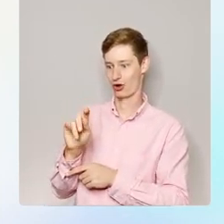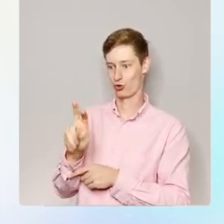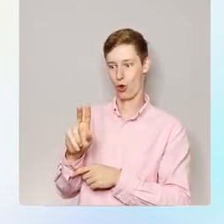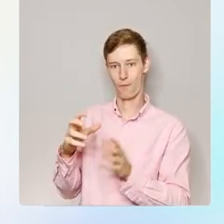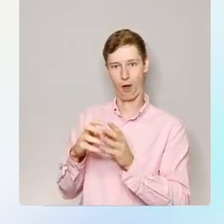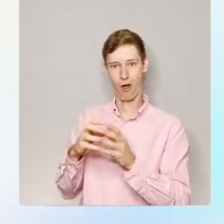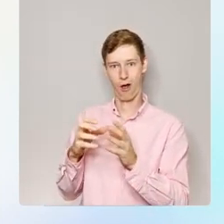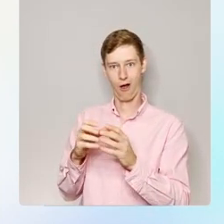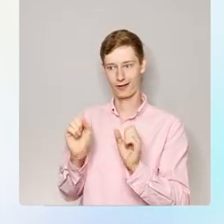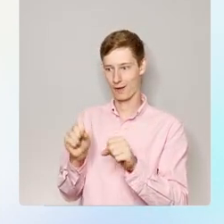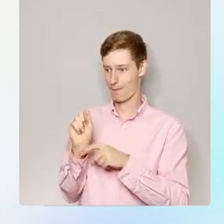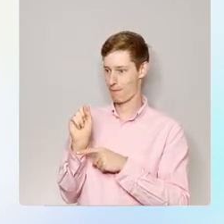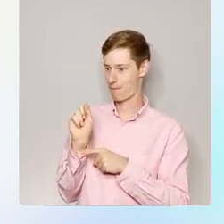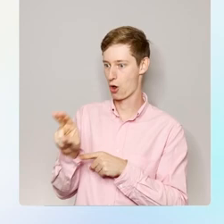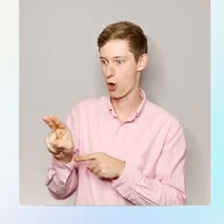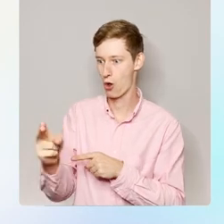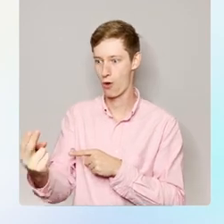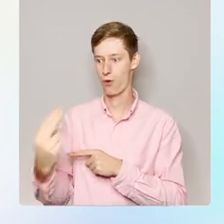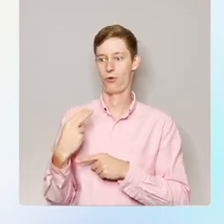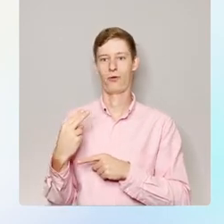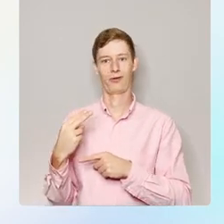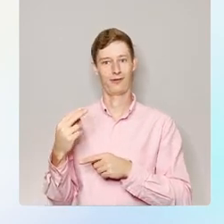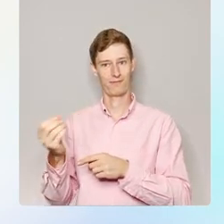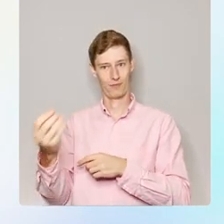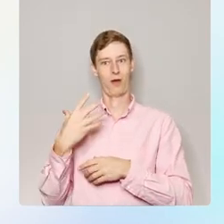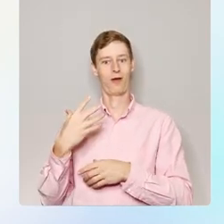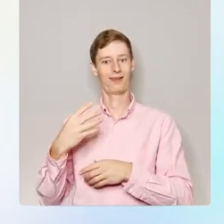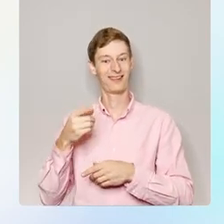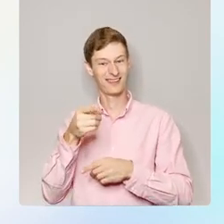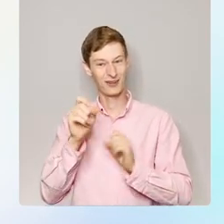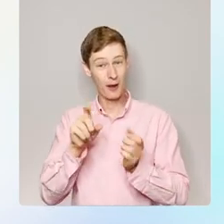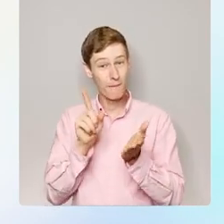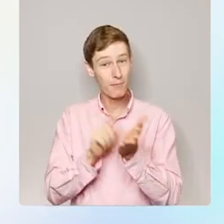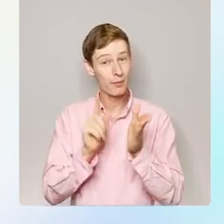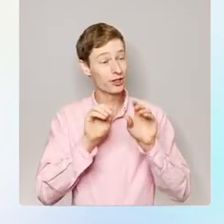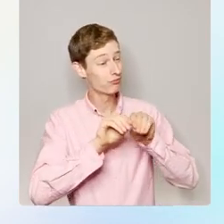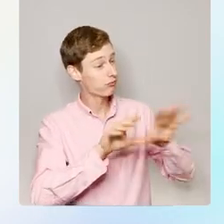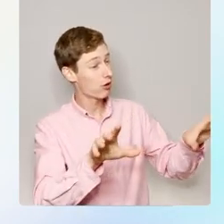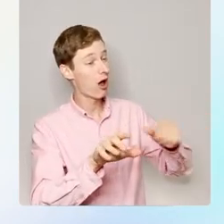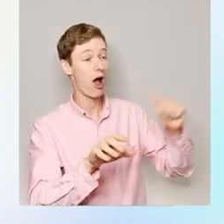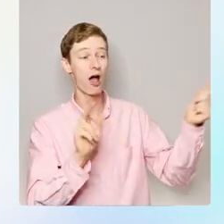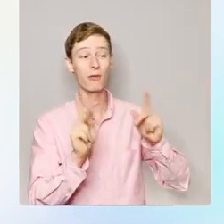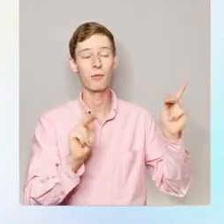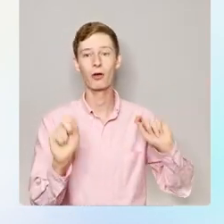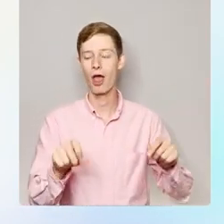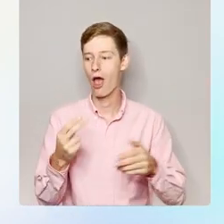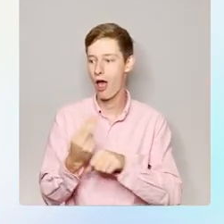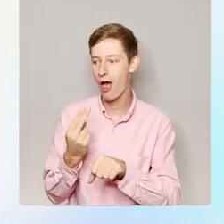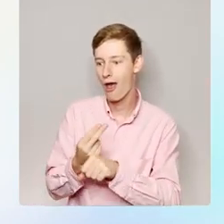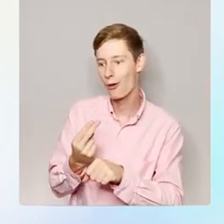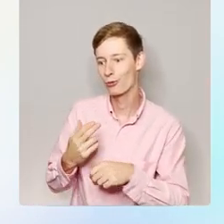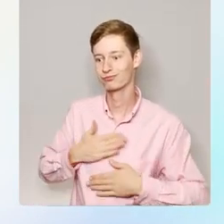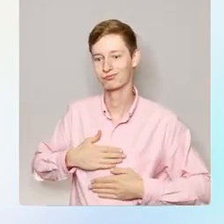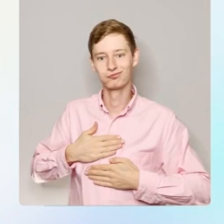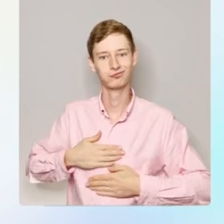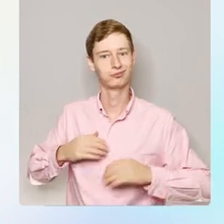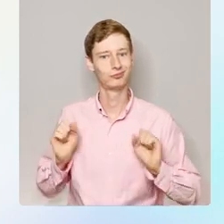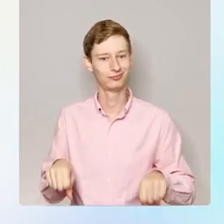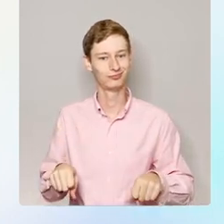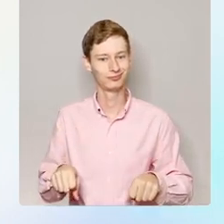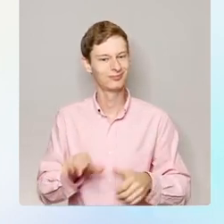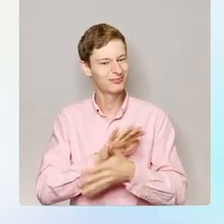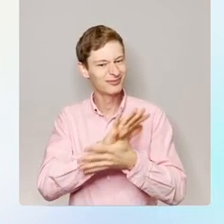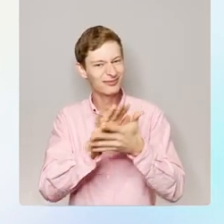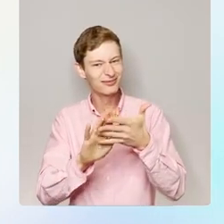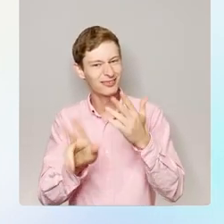a virtual scene in your real space and publish your collection for others to use and enjoy. We think apps like